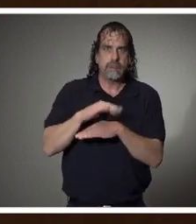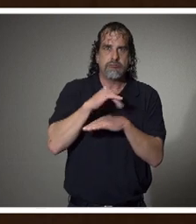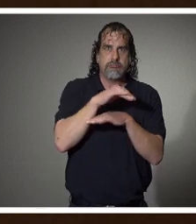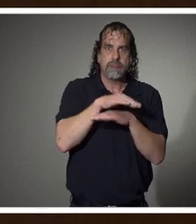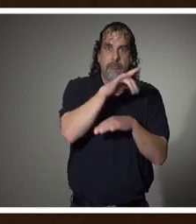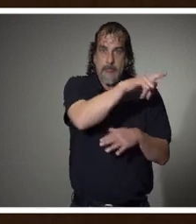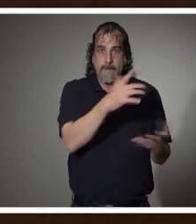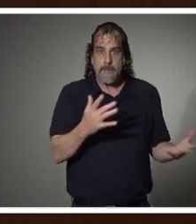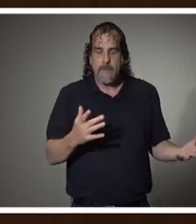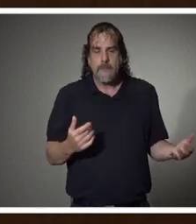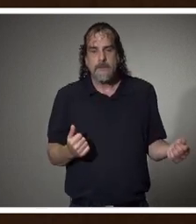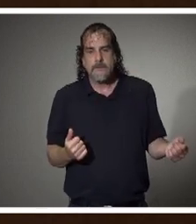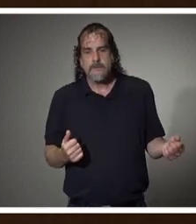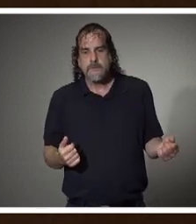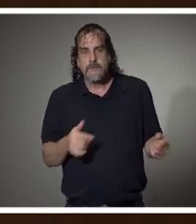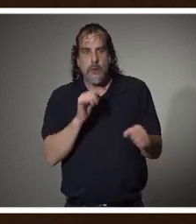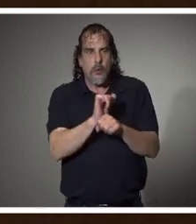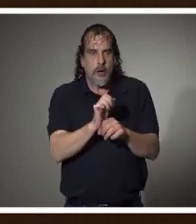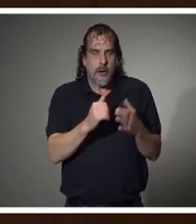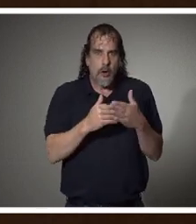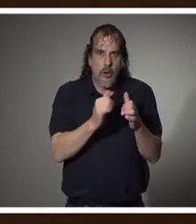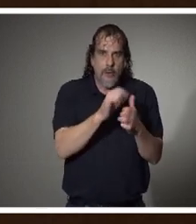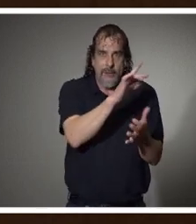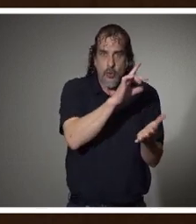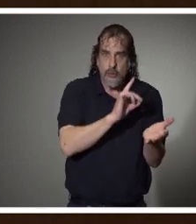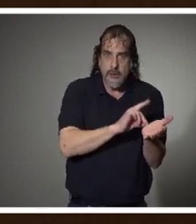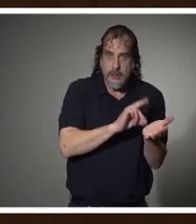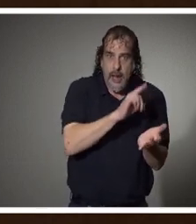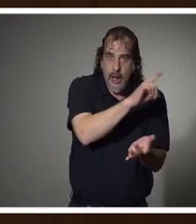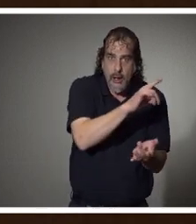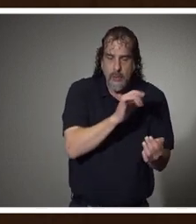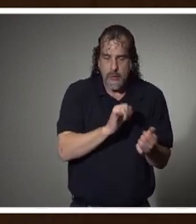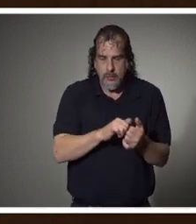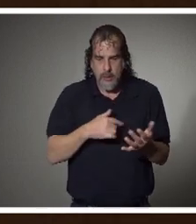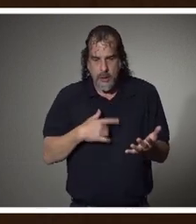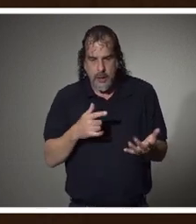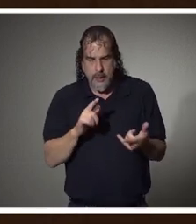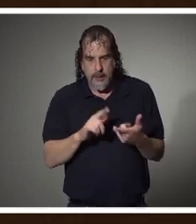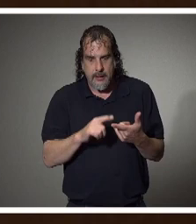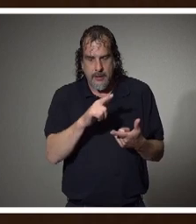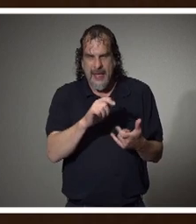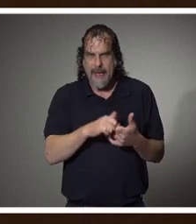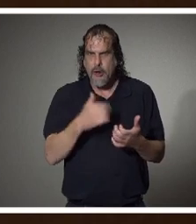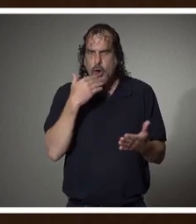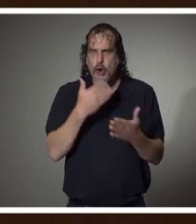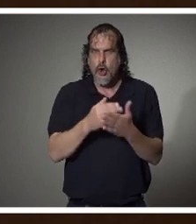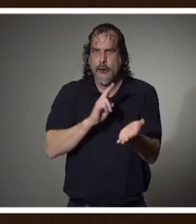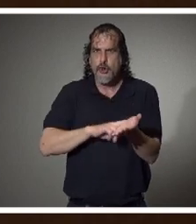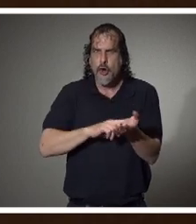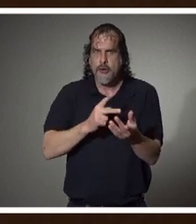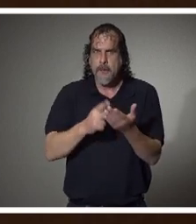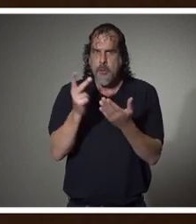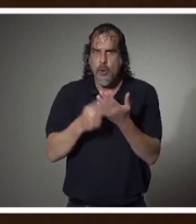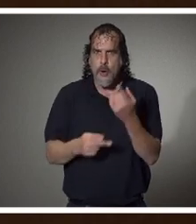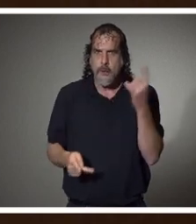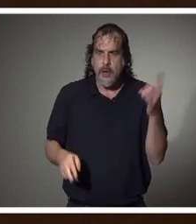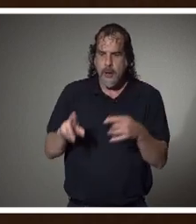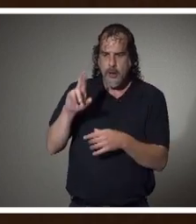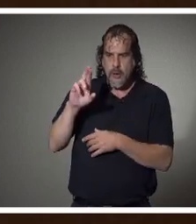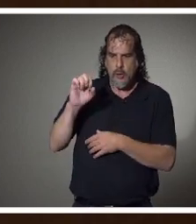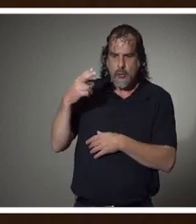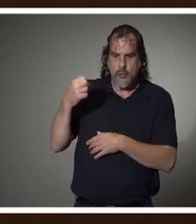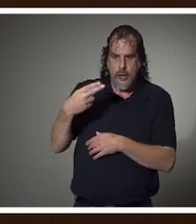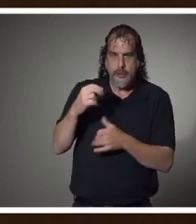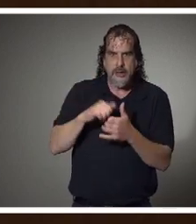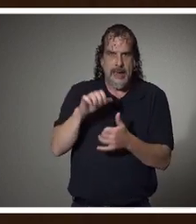with the docs in your community, especially the Family Practice Residency Program, who've been fantastic partners, Rush and Anderson both. So we